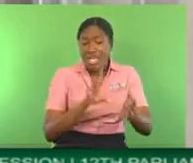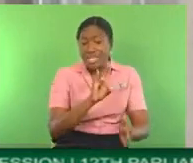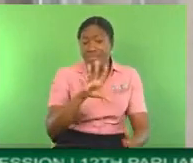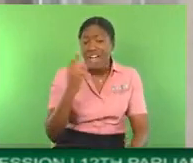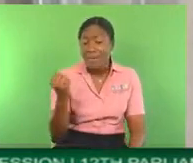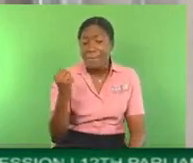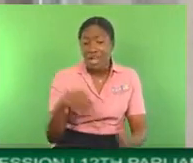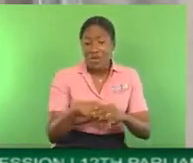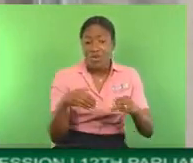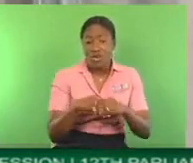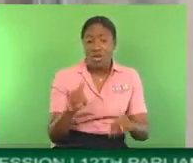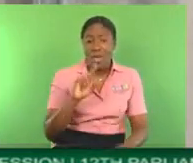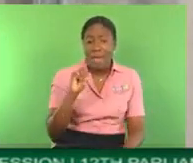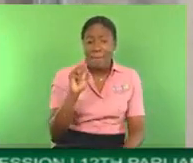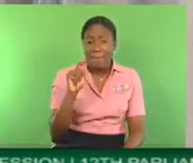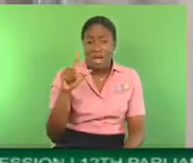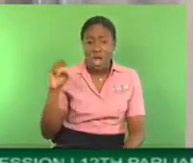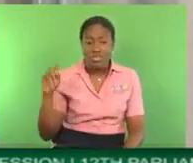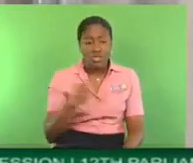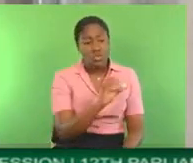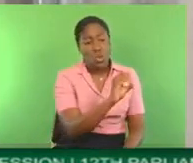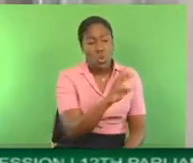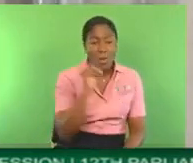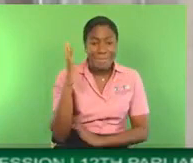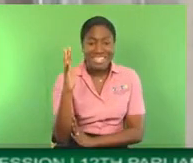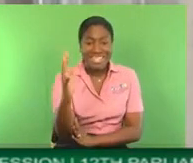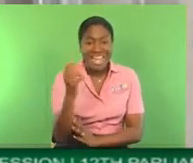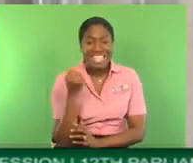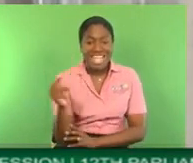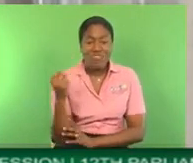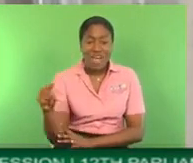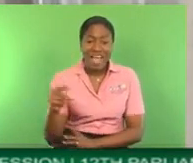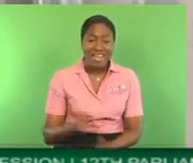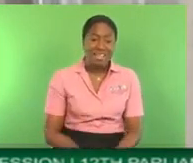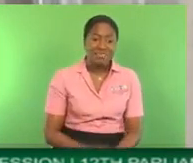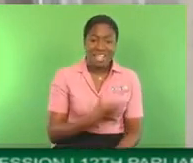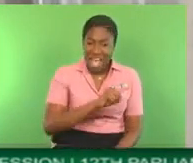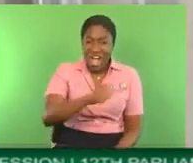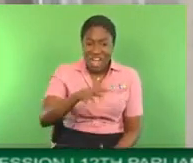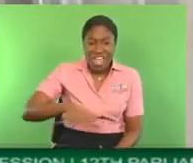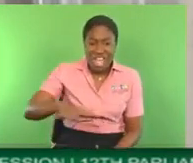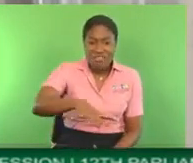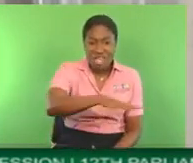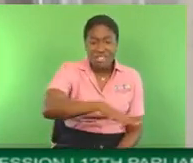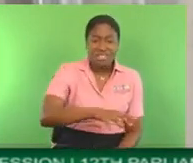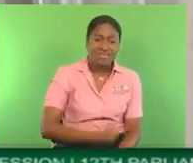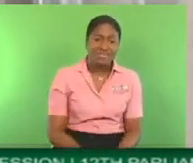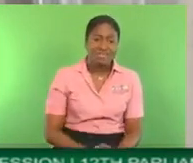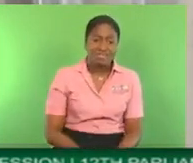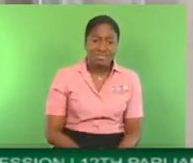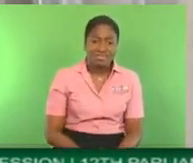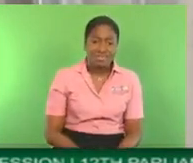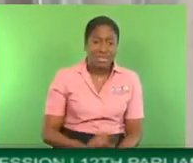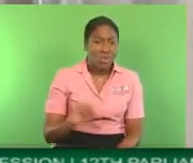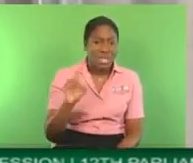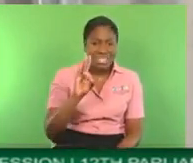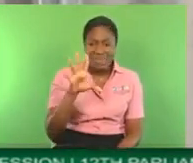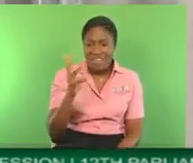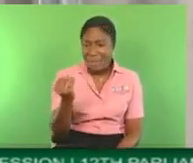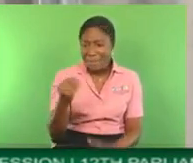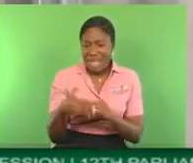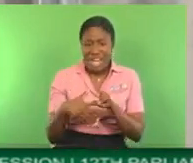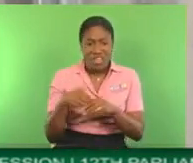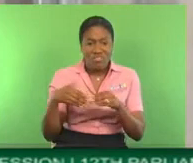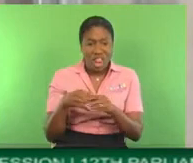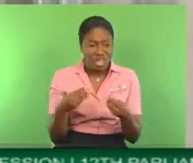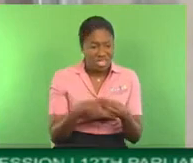These areas include Matlot, Toko, Manzanilla, Sandy Grande, and other areas. Where did the $75 million go,